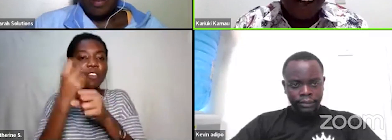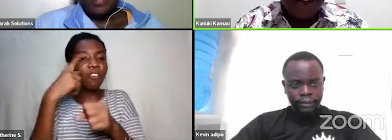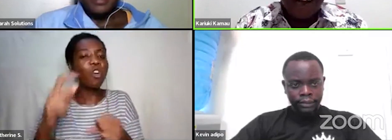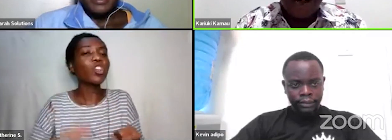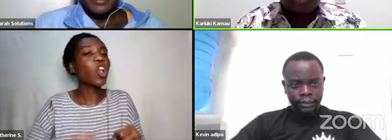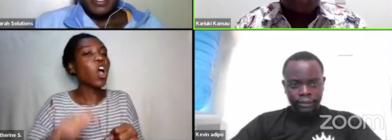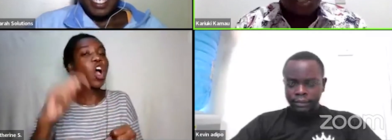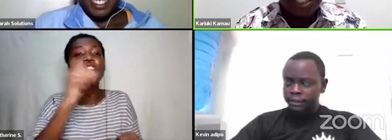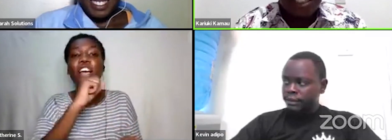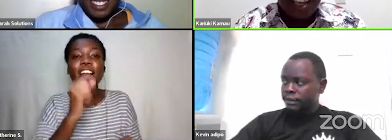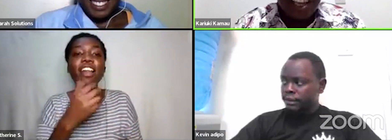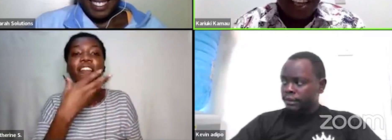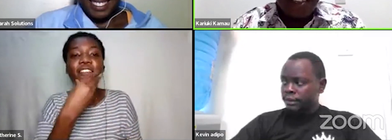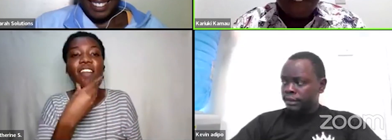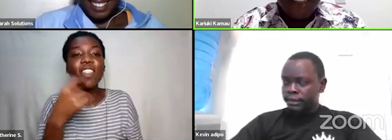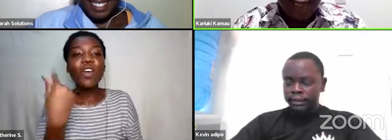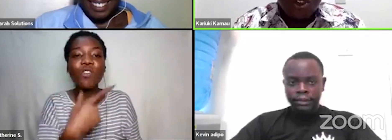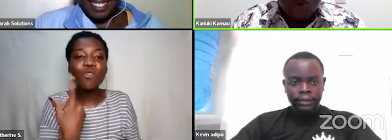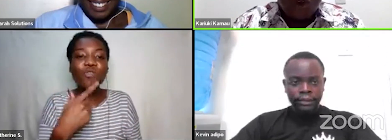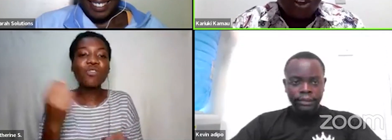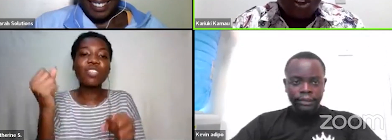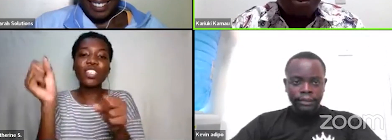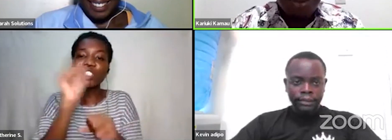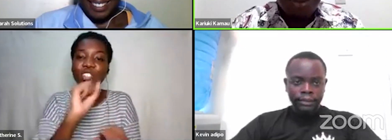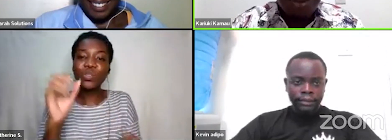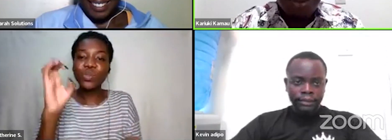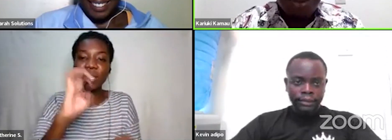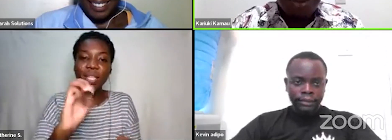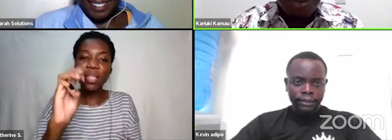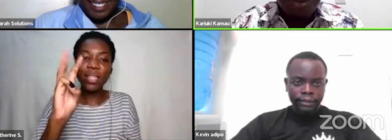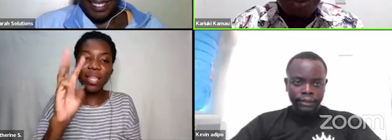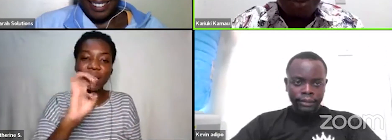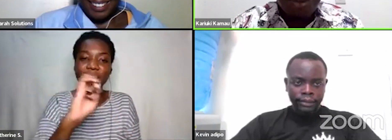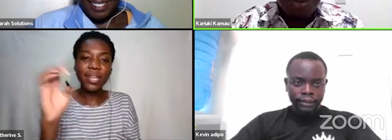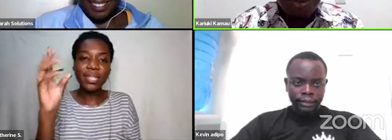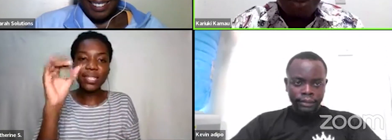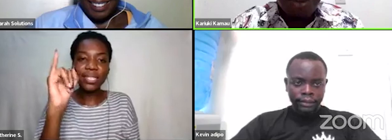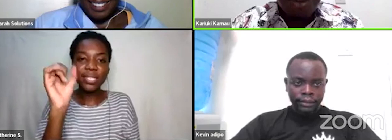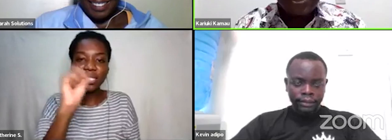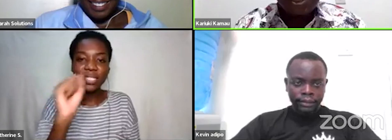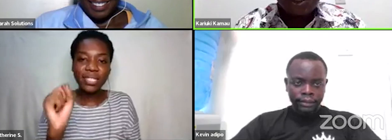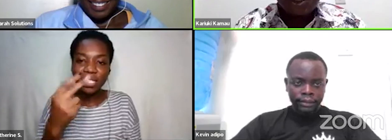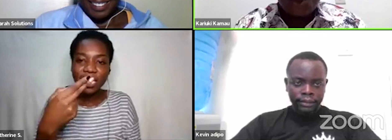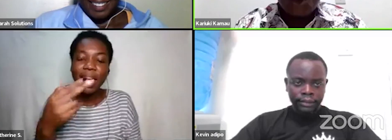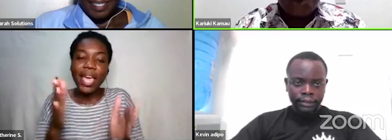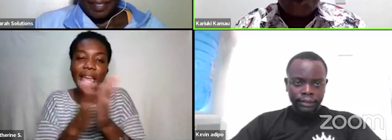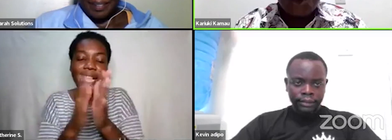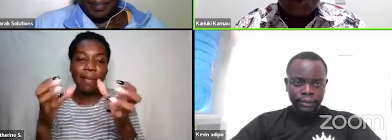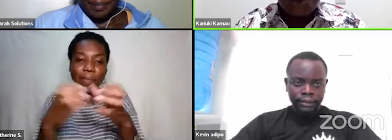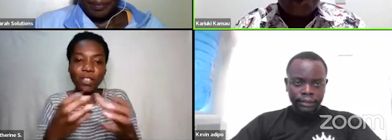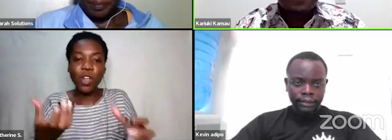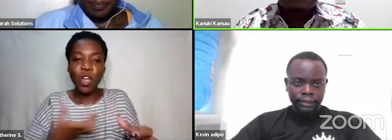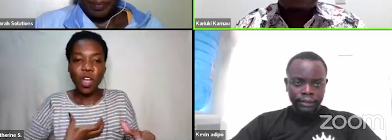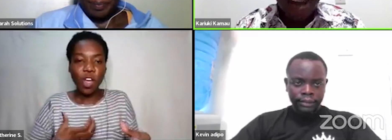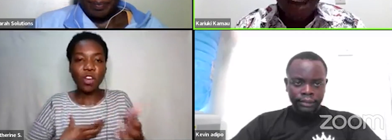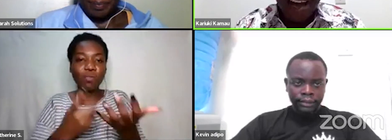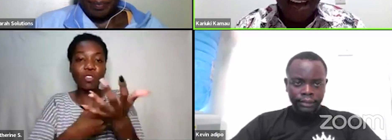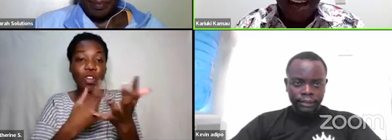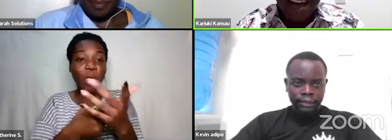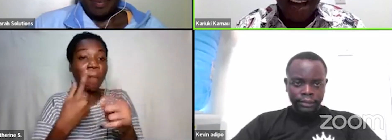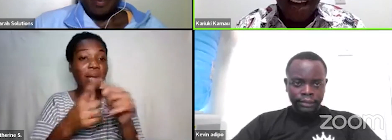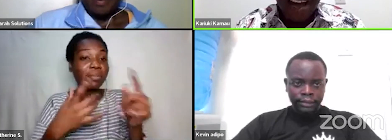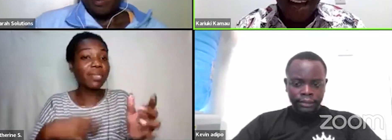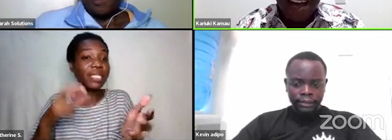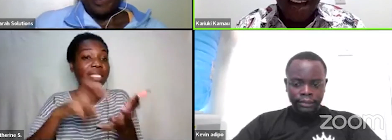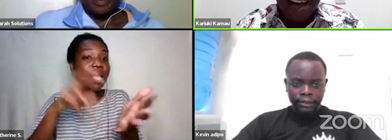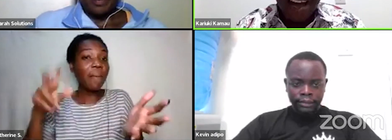is a Swedish. The company was owned by a foreigner. But now jumping to my own, it took